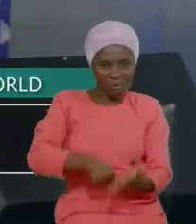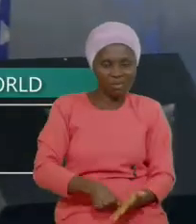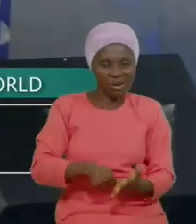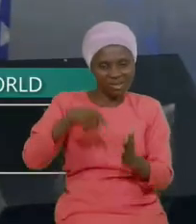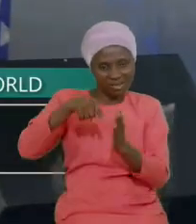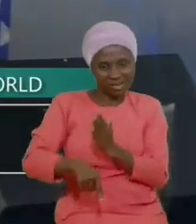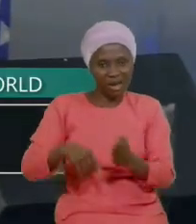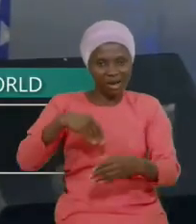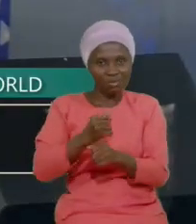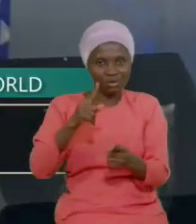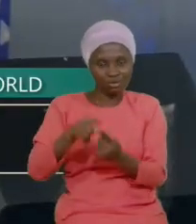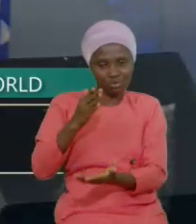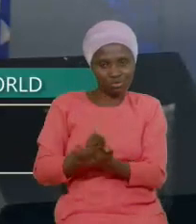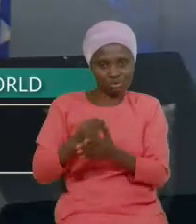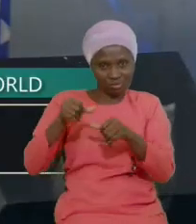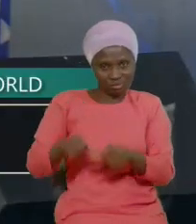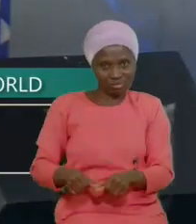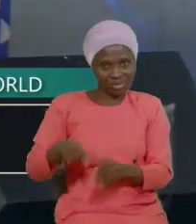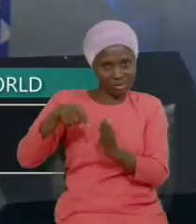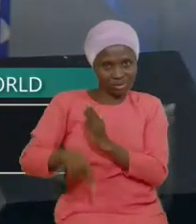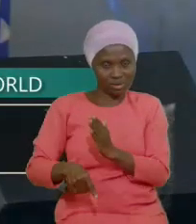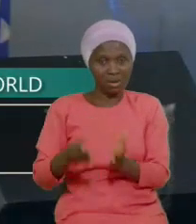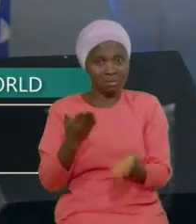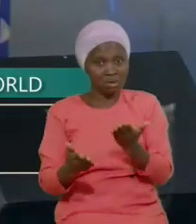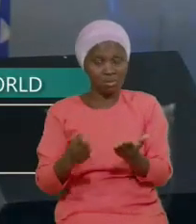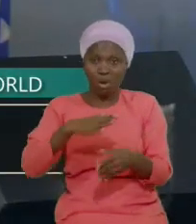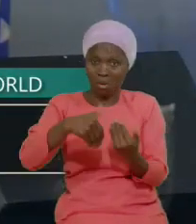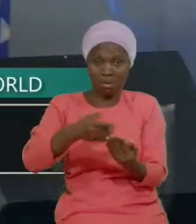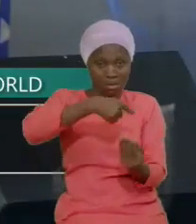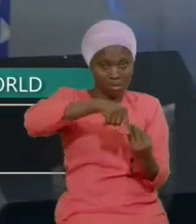remain down, they may all be around.